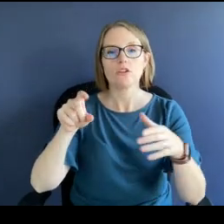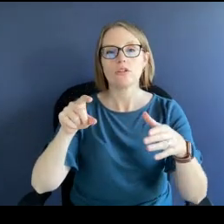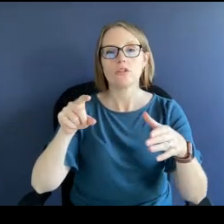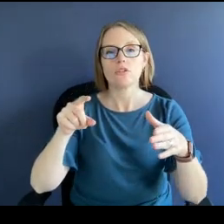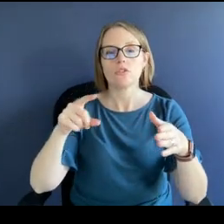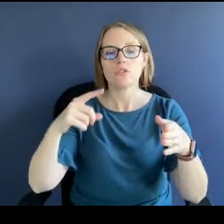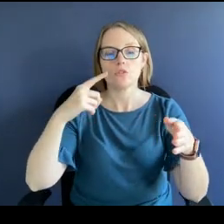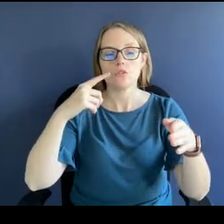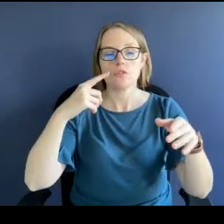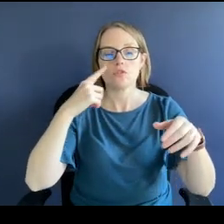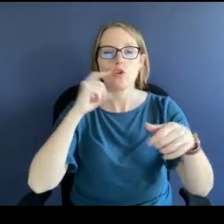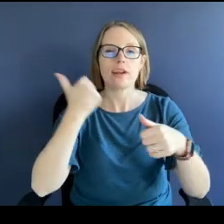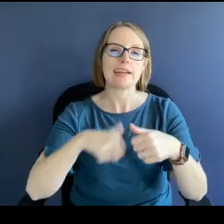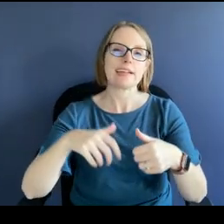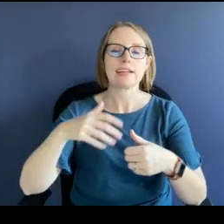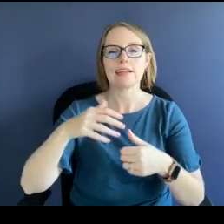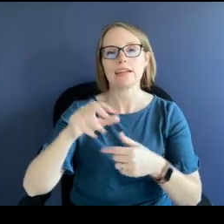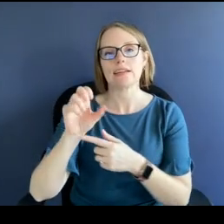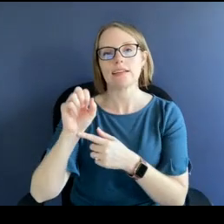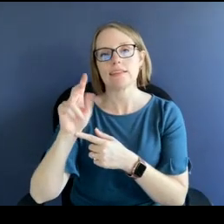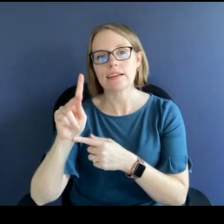range, or cooktop.